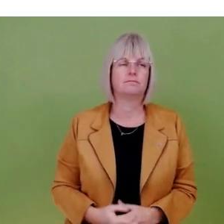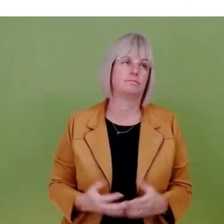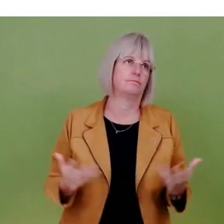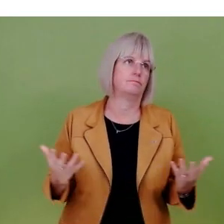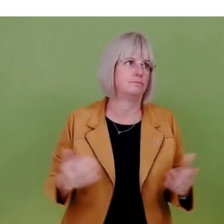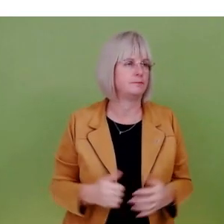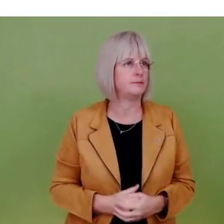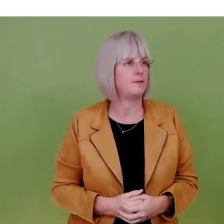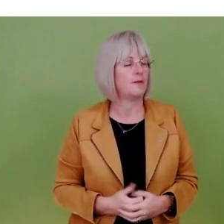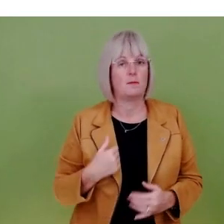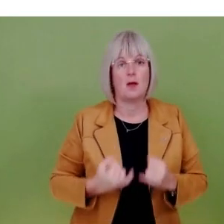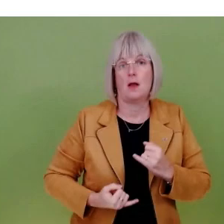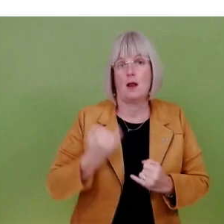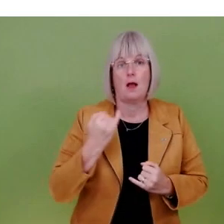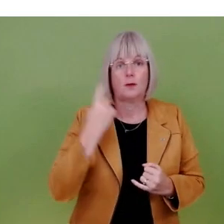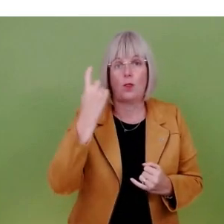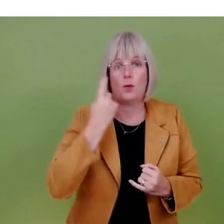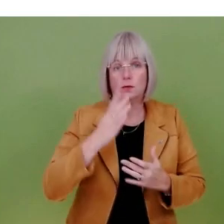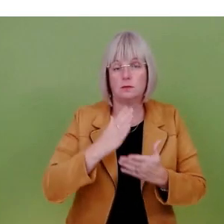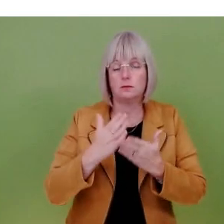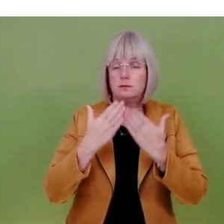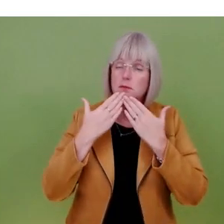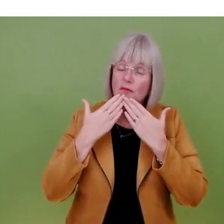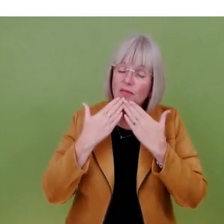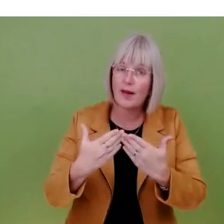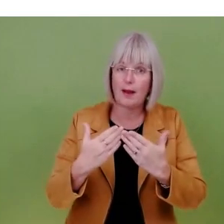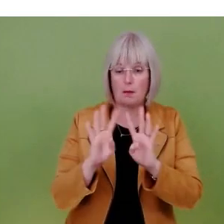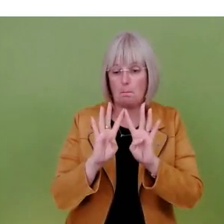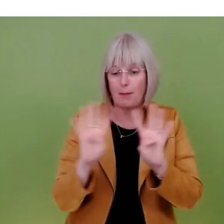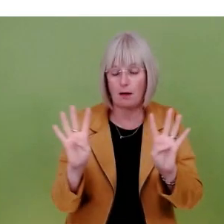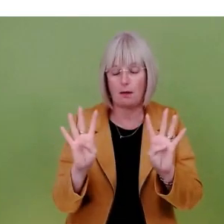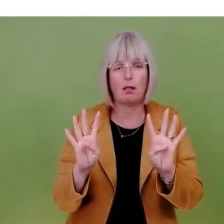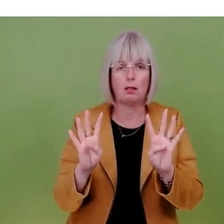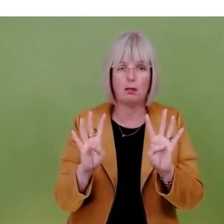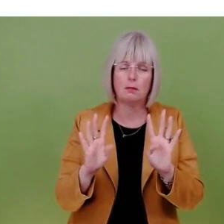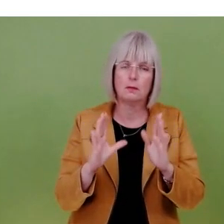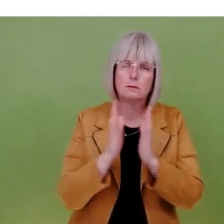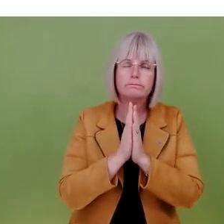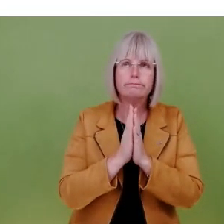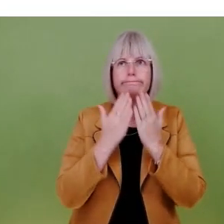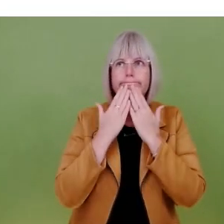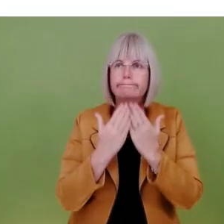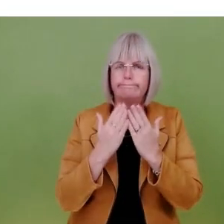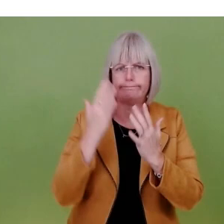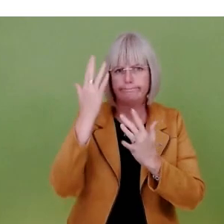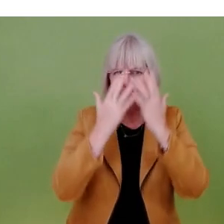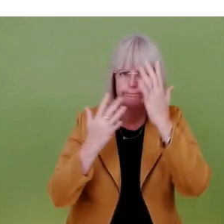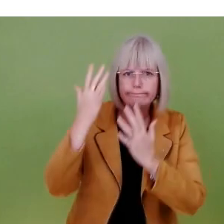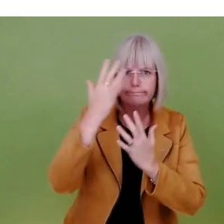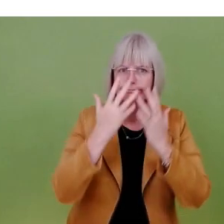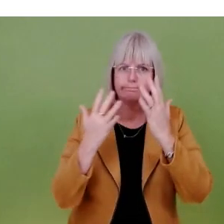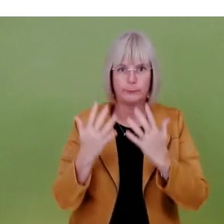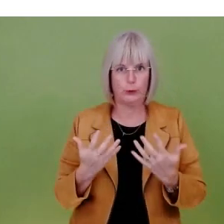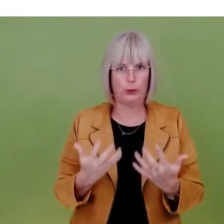to thank all of our panel members. I think it's been a really thought-provoking session today. I'm glad that we've been able to